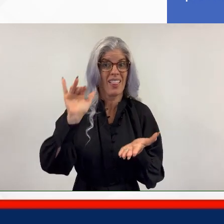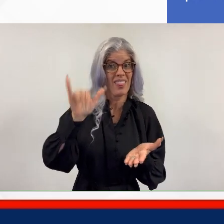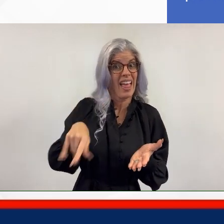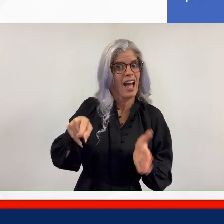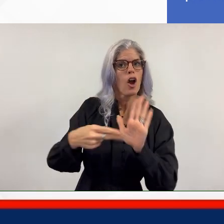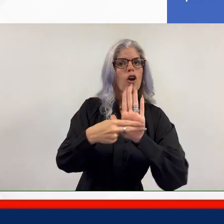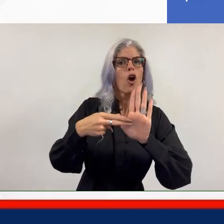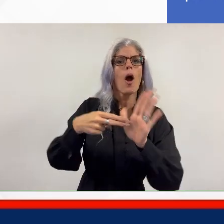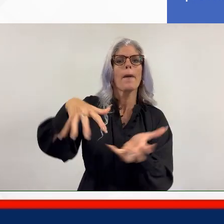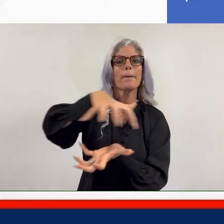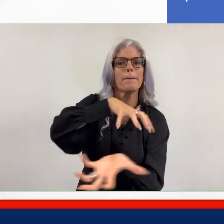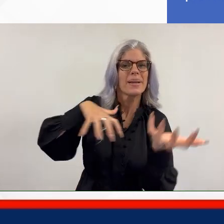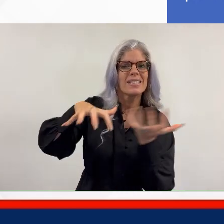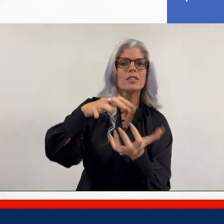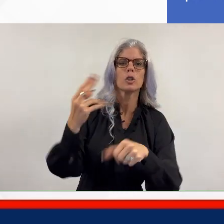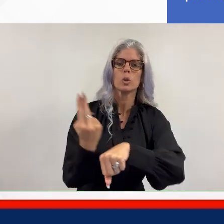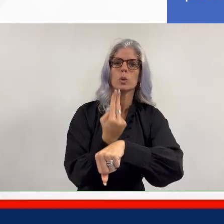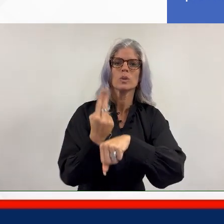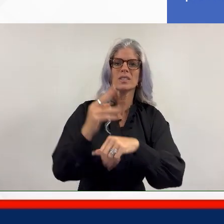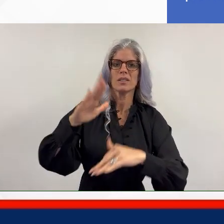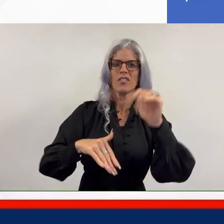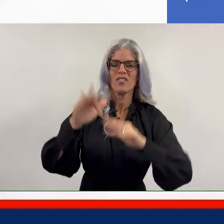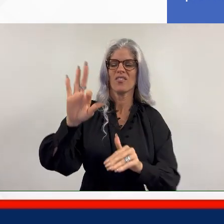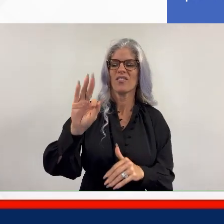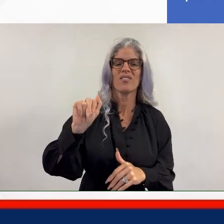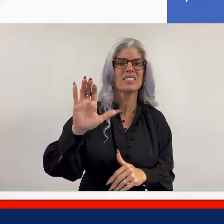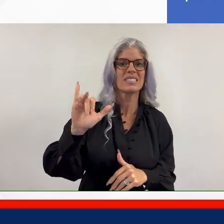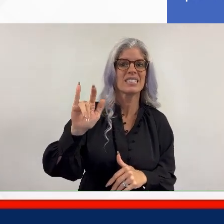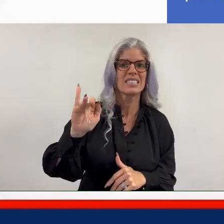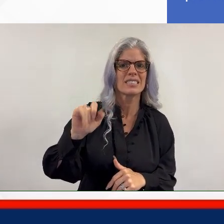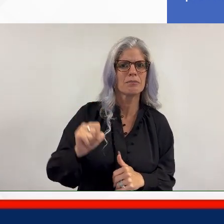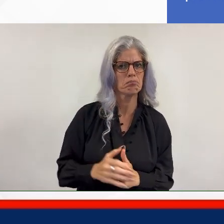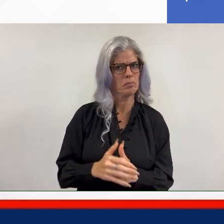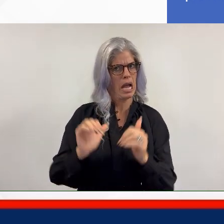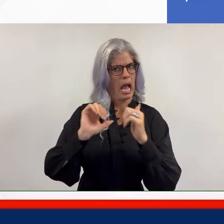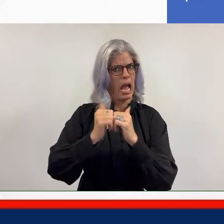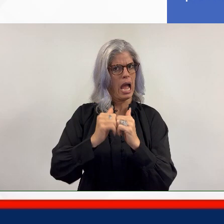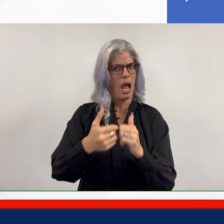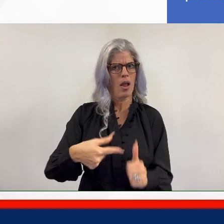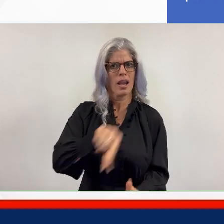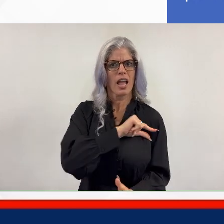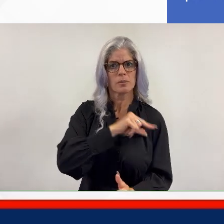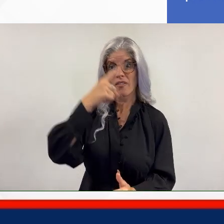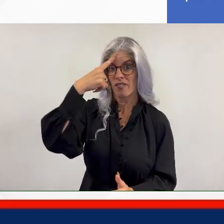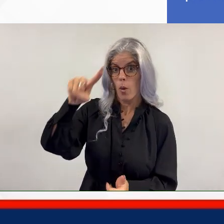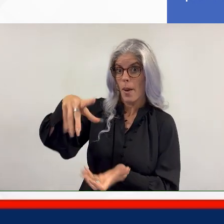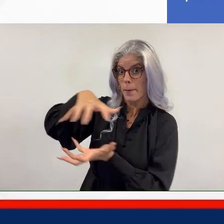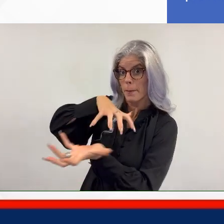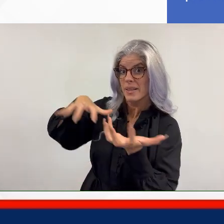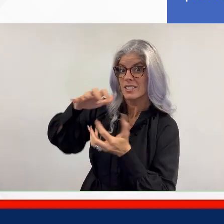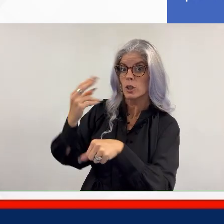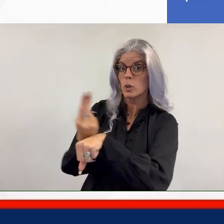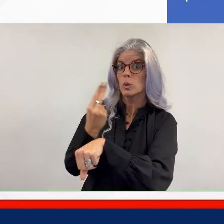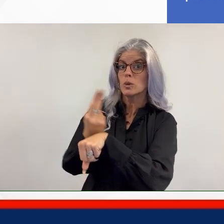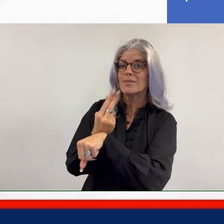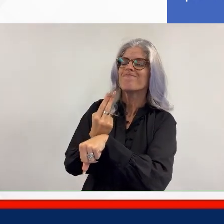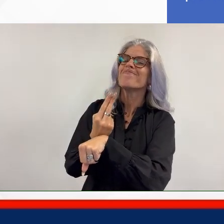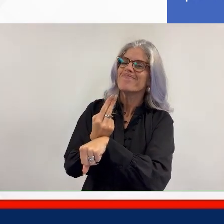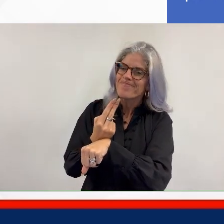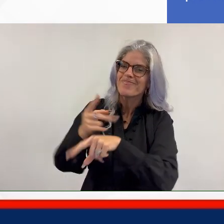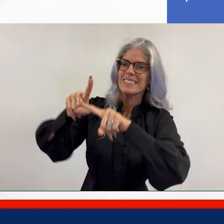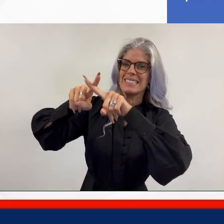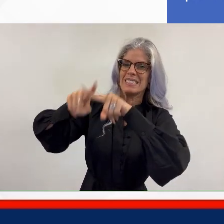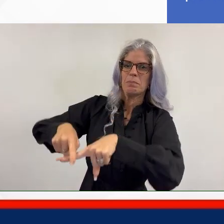to be eligible, more than 50% of the facility had to be in active use for an eligible purpose at the time of the